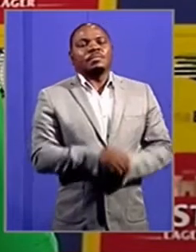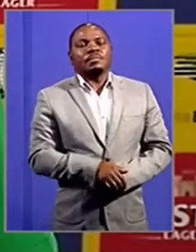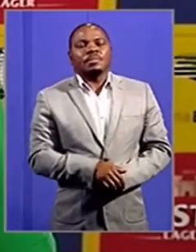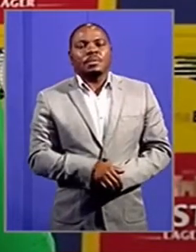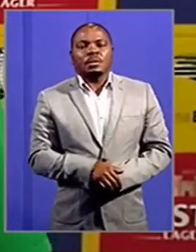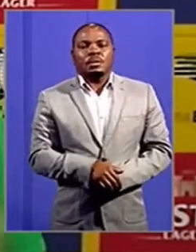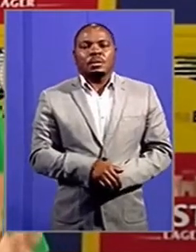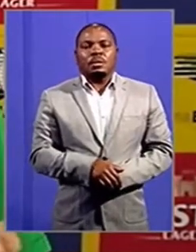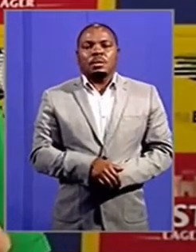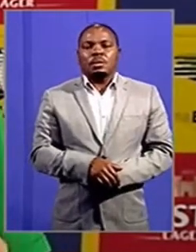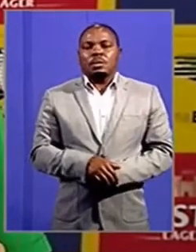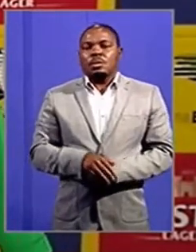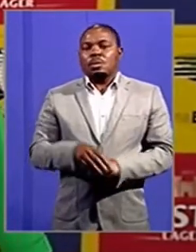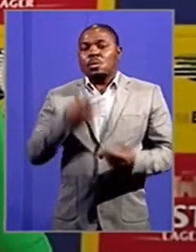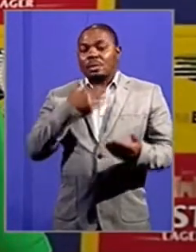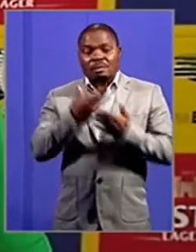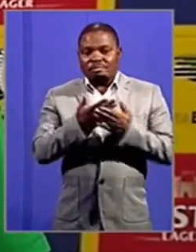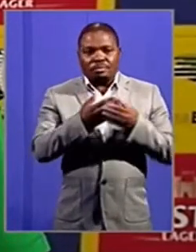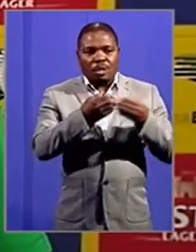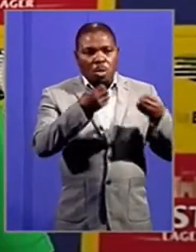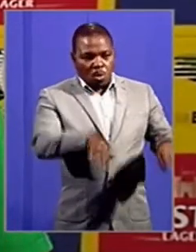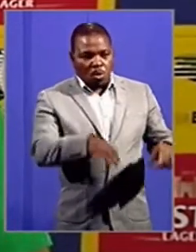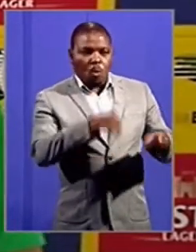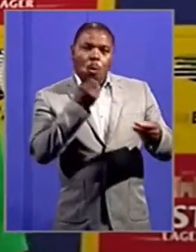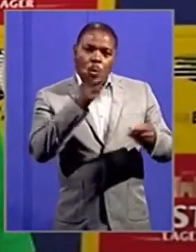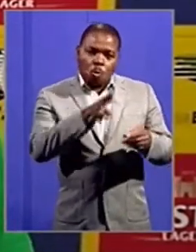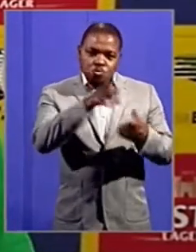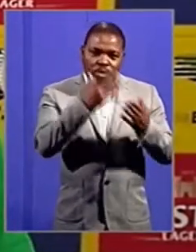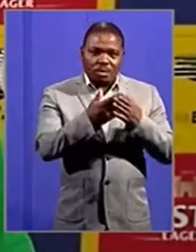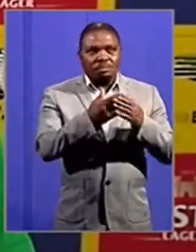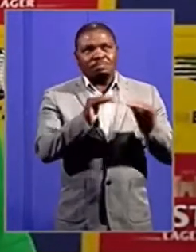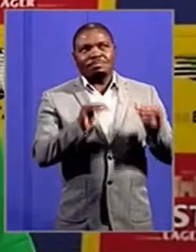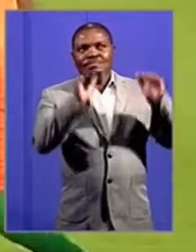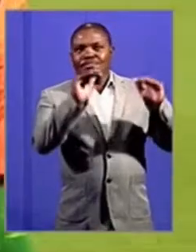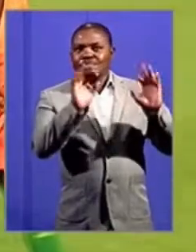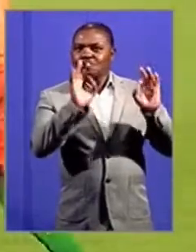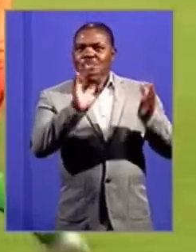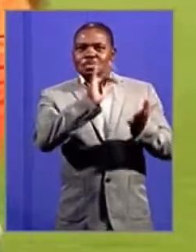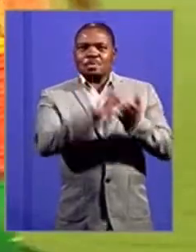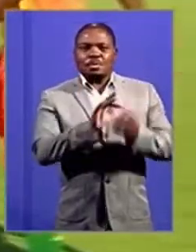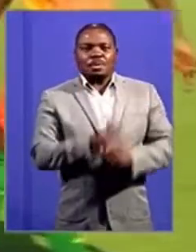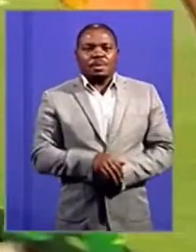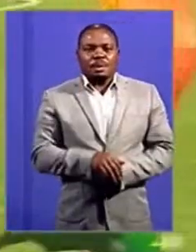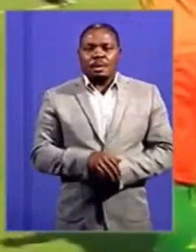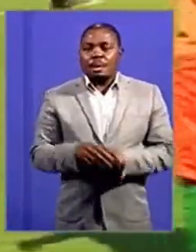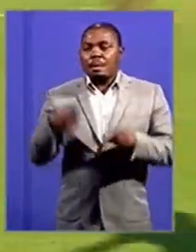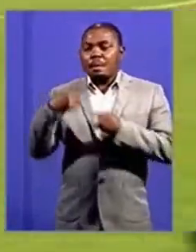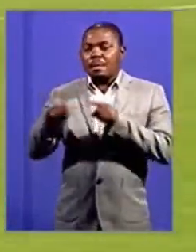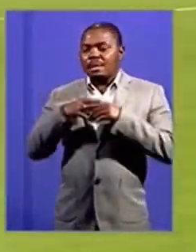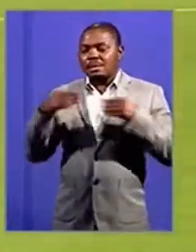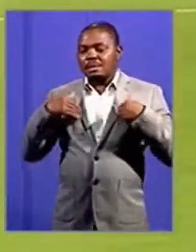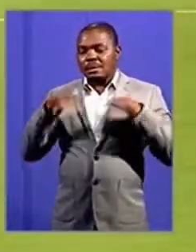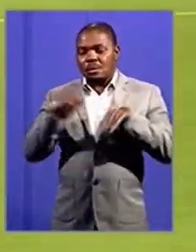So you can be out of the race or you can be in a very good position. Papadi tla thakgoa ka hora